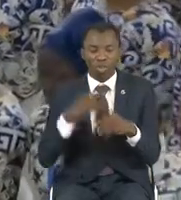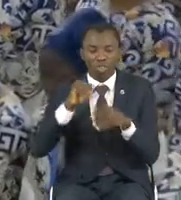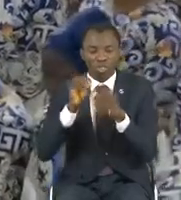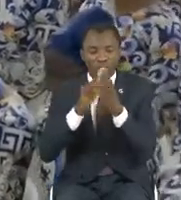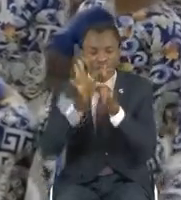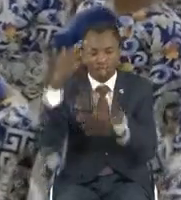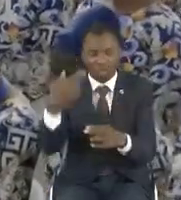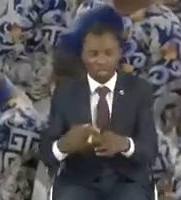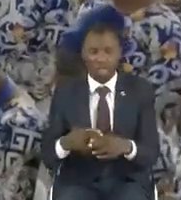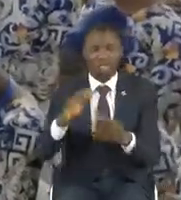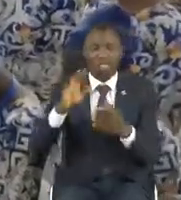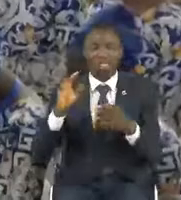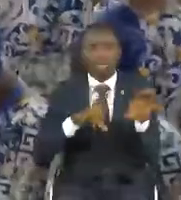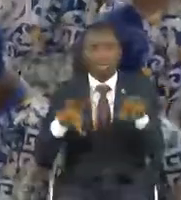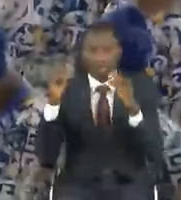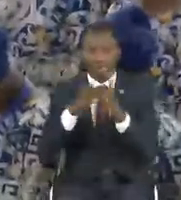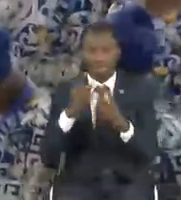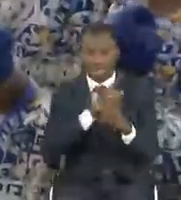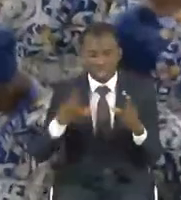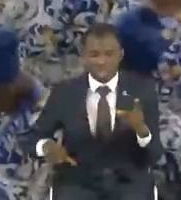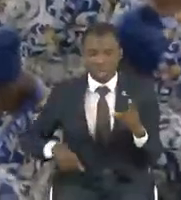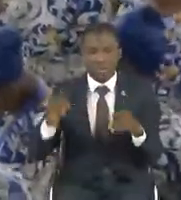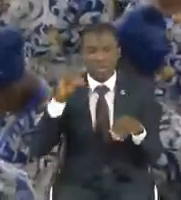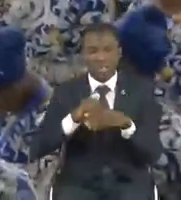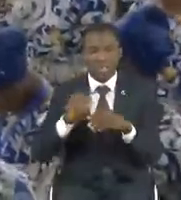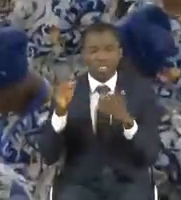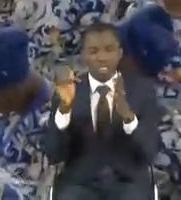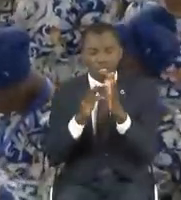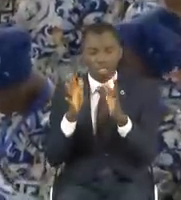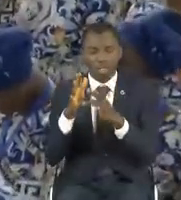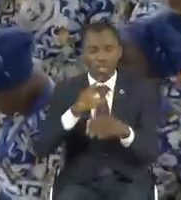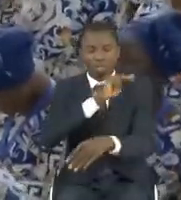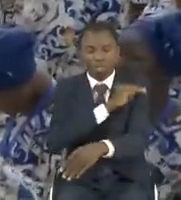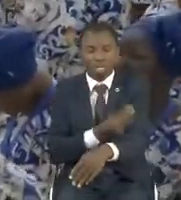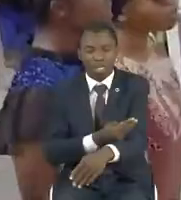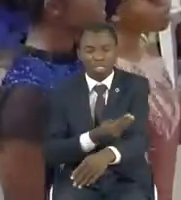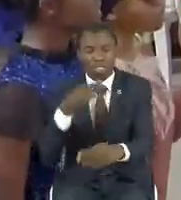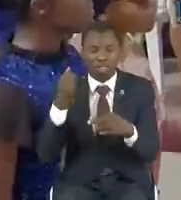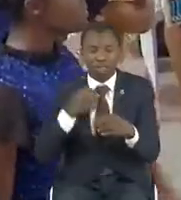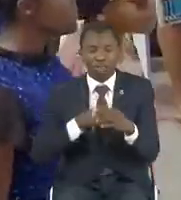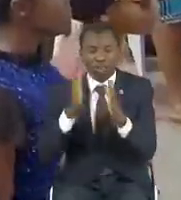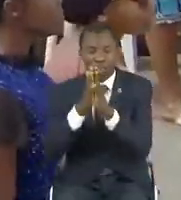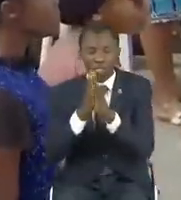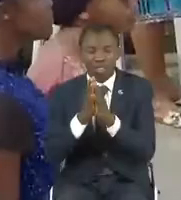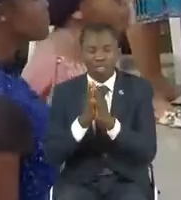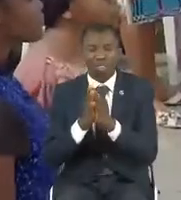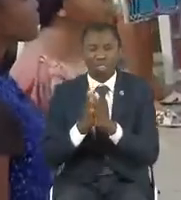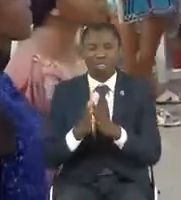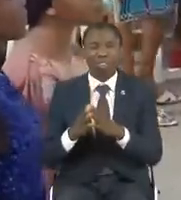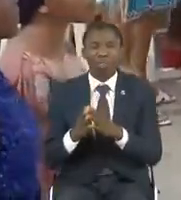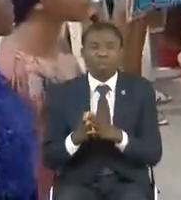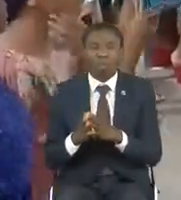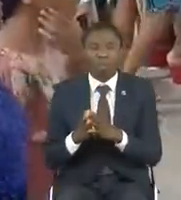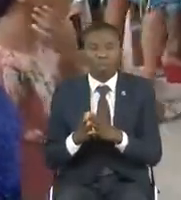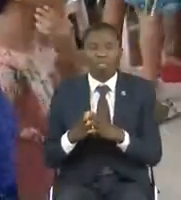Confirm it, Lord. In Jesus' mighty name we pray. Amen. That's a cloudy amen. Give